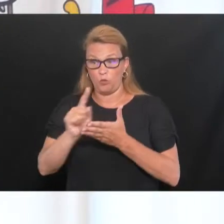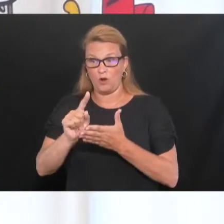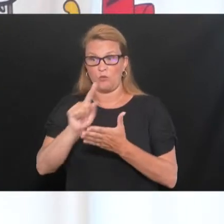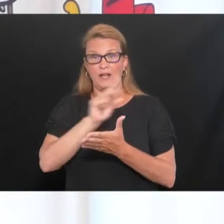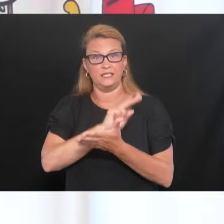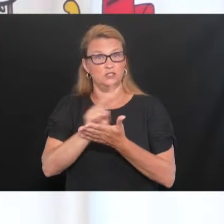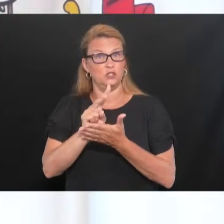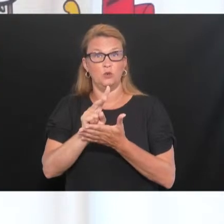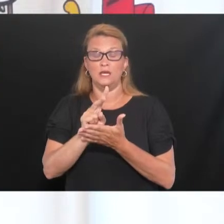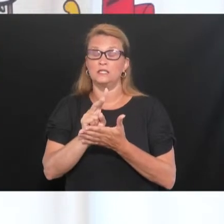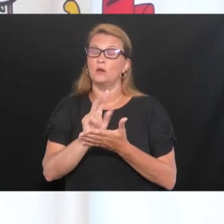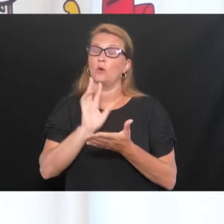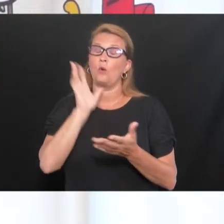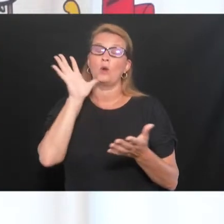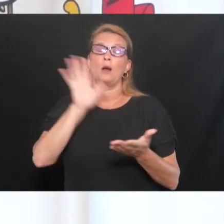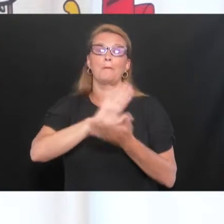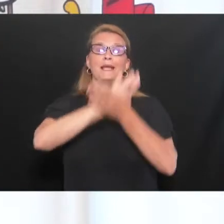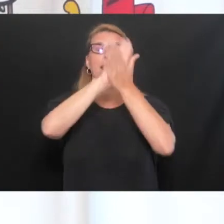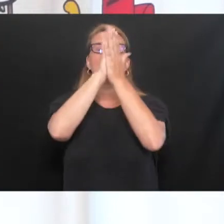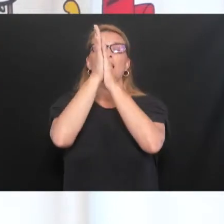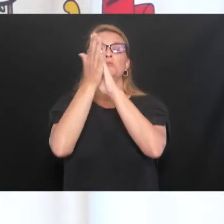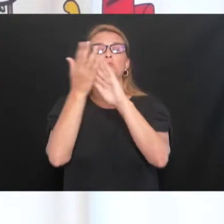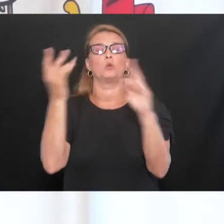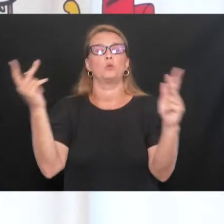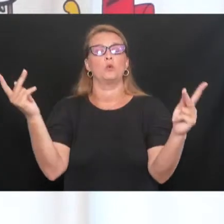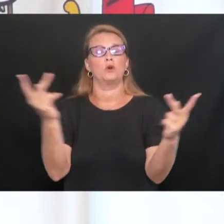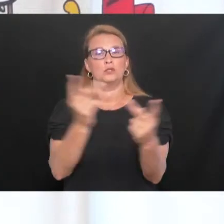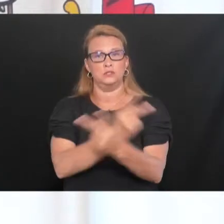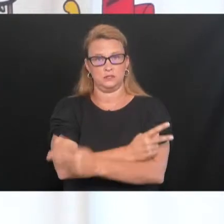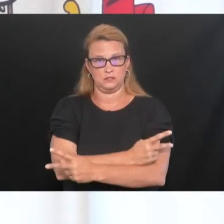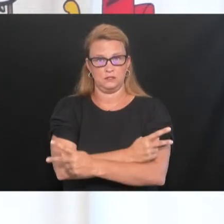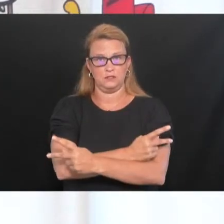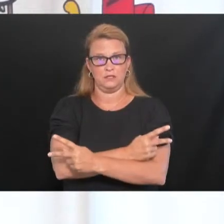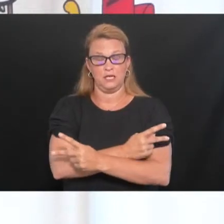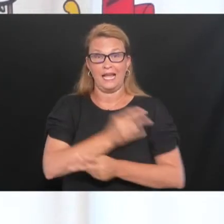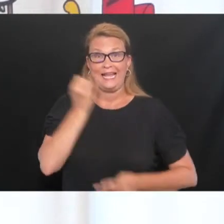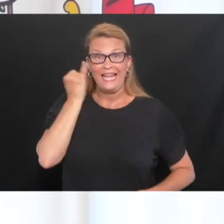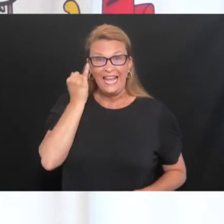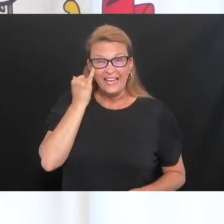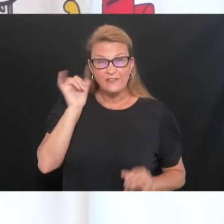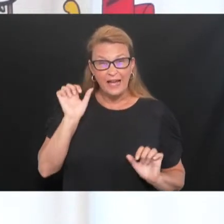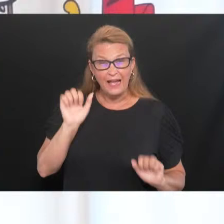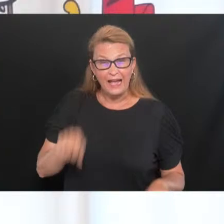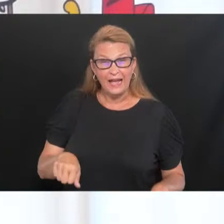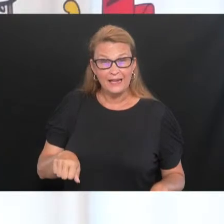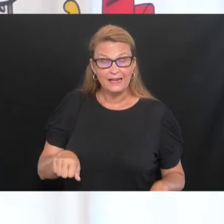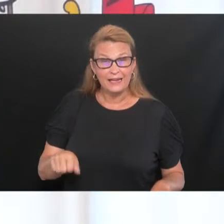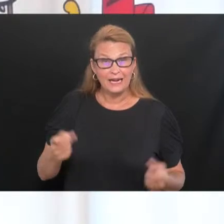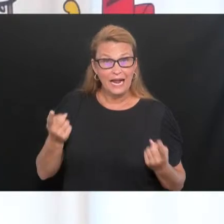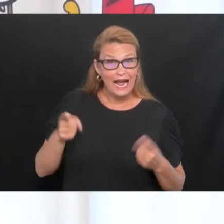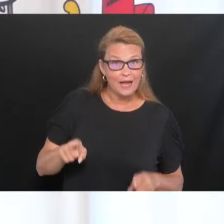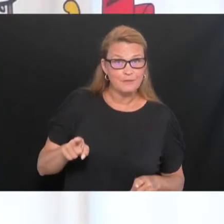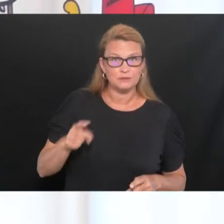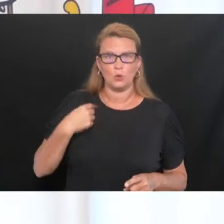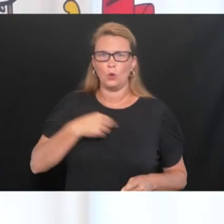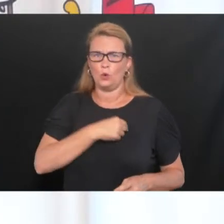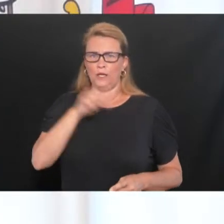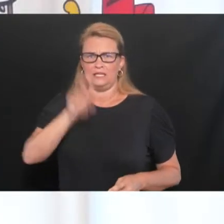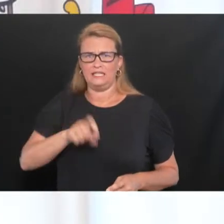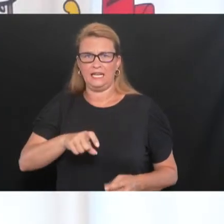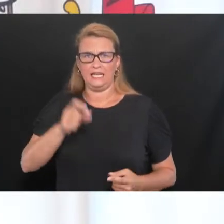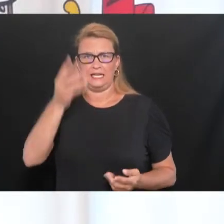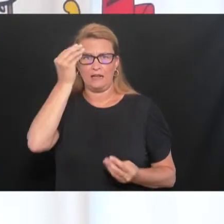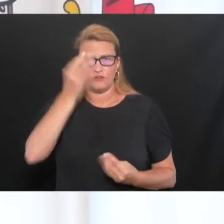probably going to get significantly worse. And if that be the case, we need the data. We need the data